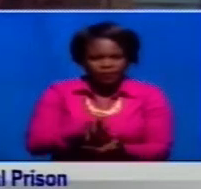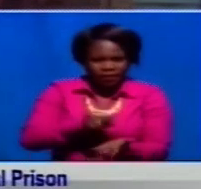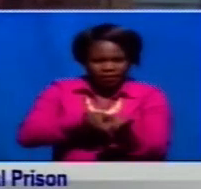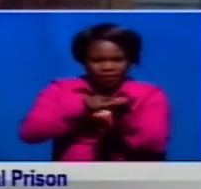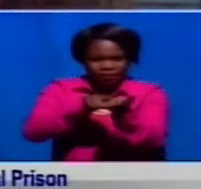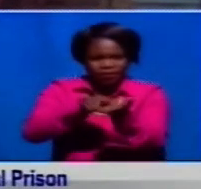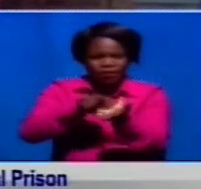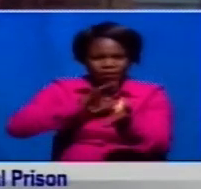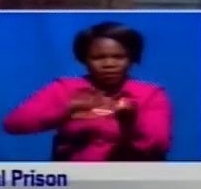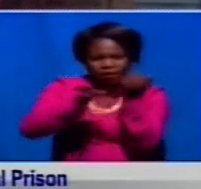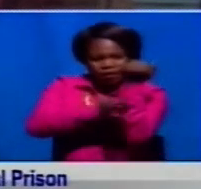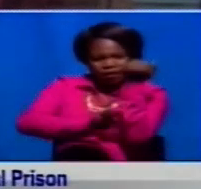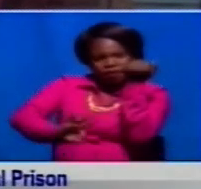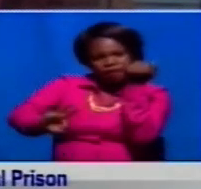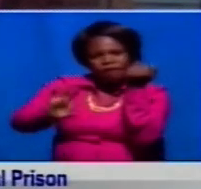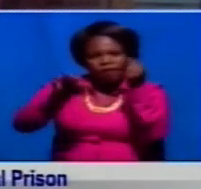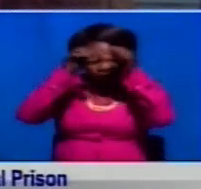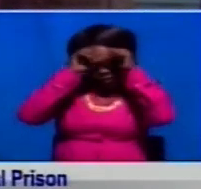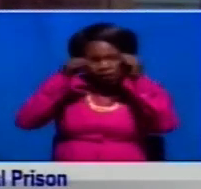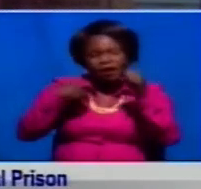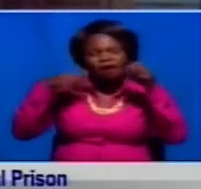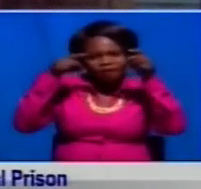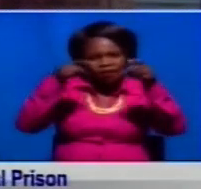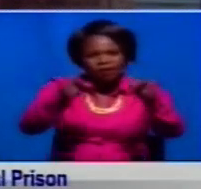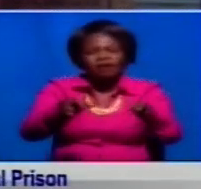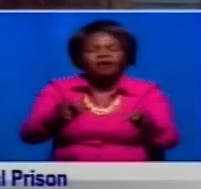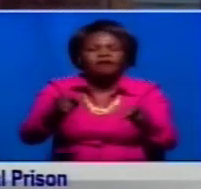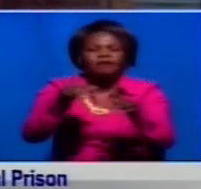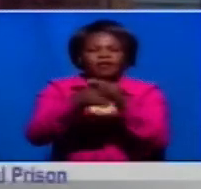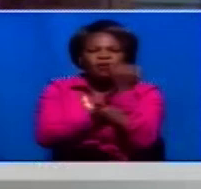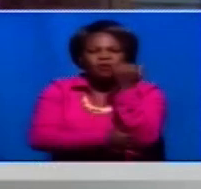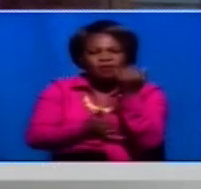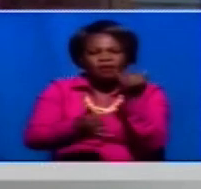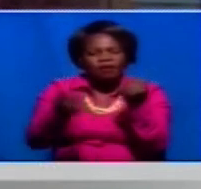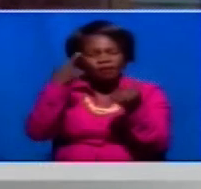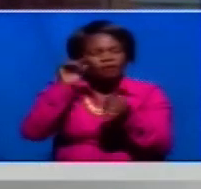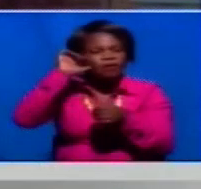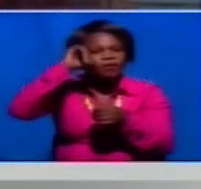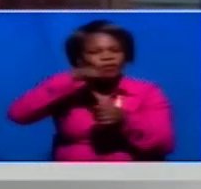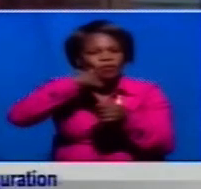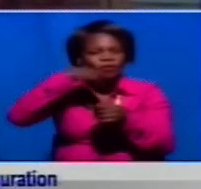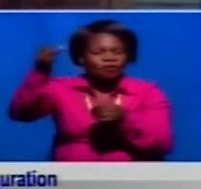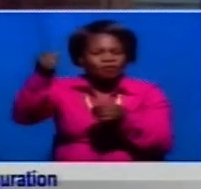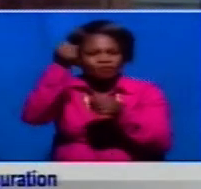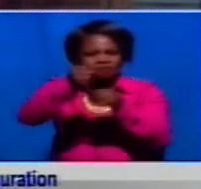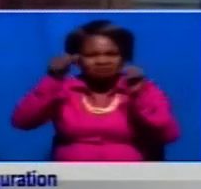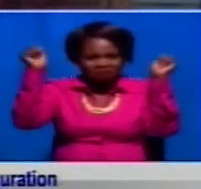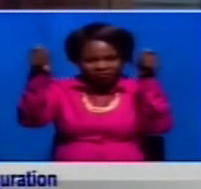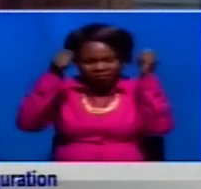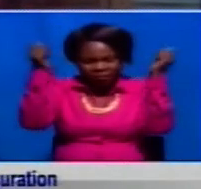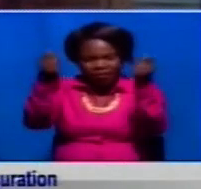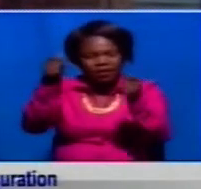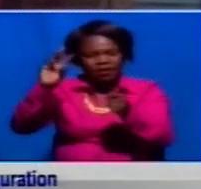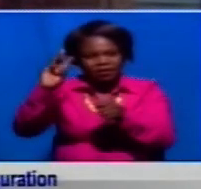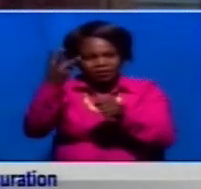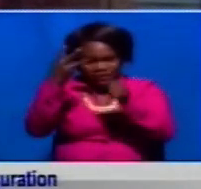Representatives of some foreign heads of state have arrived in the country ahead of tomorrow's inauguration of Zambia's 6th president, Edgar